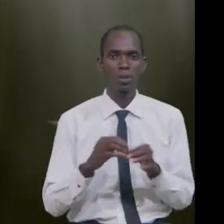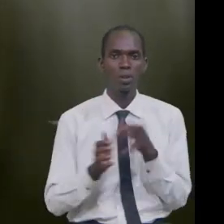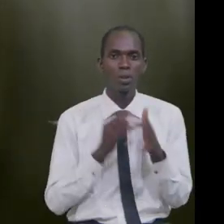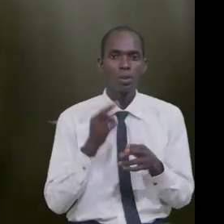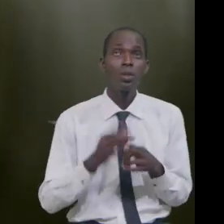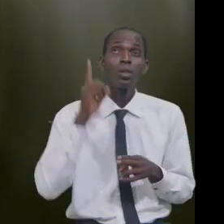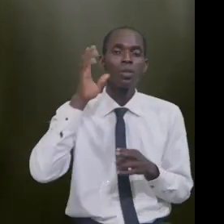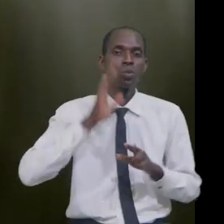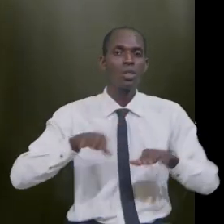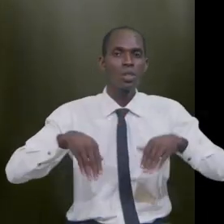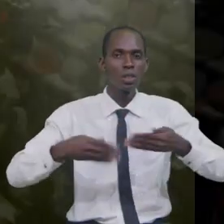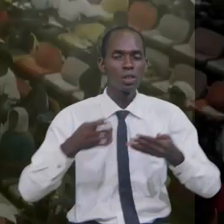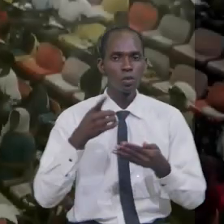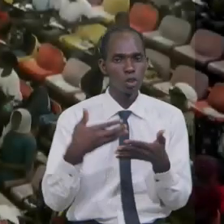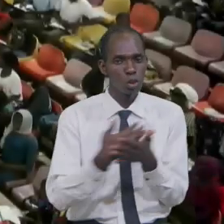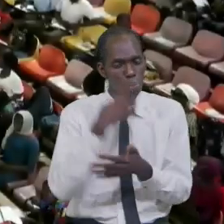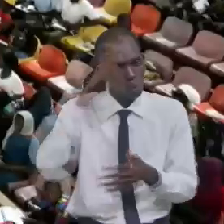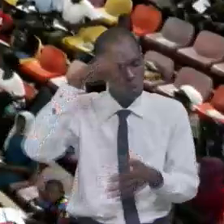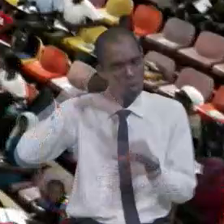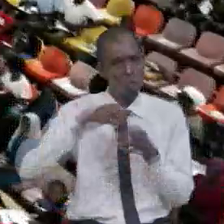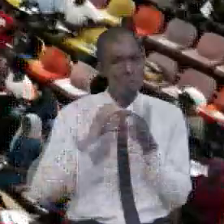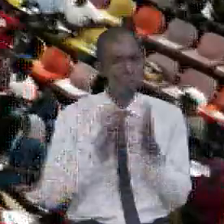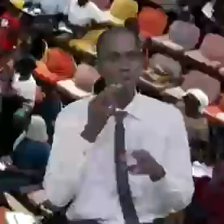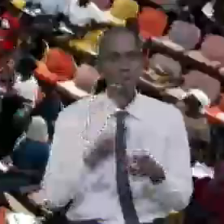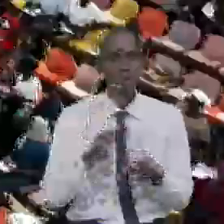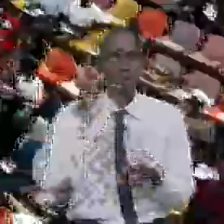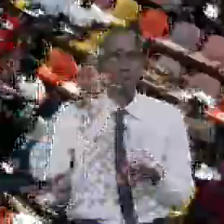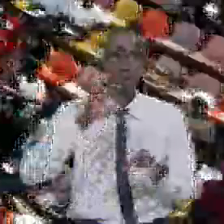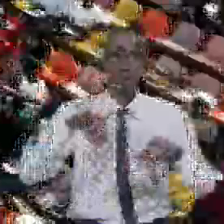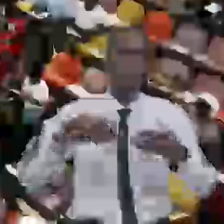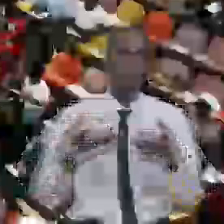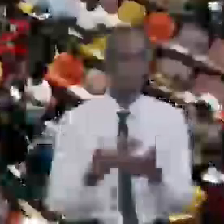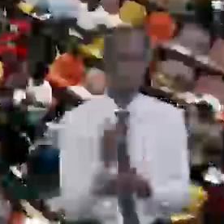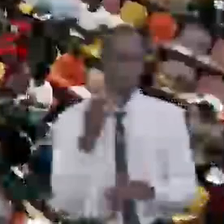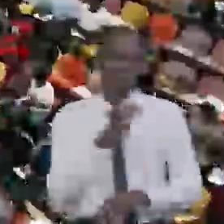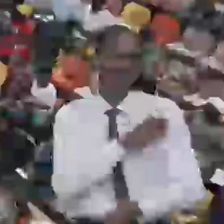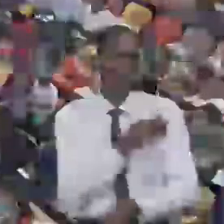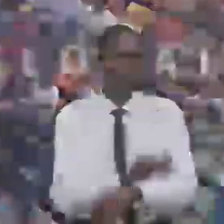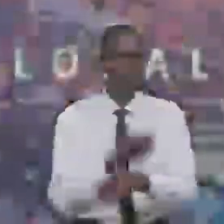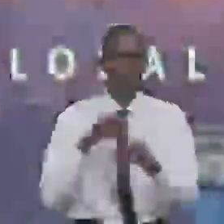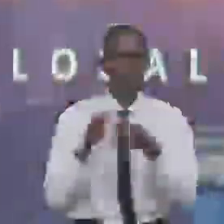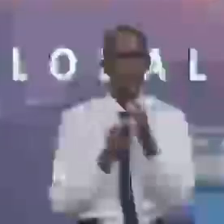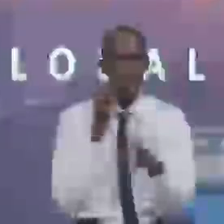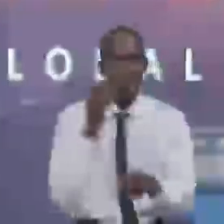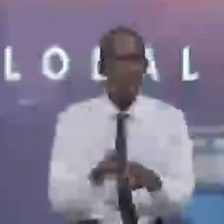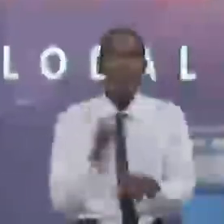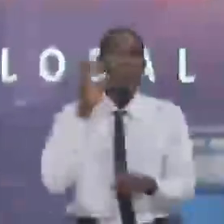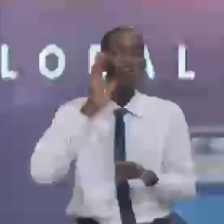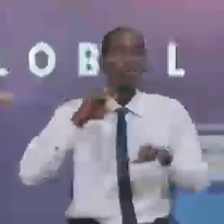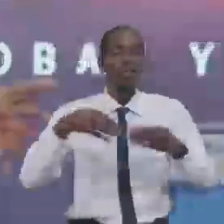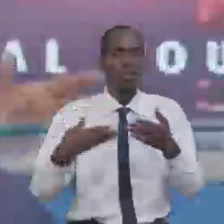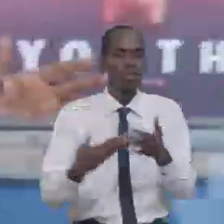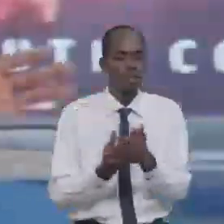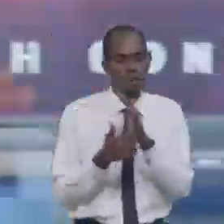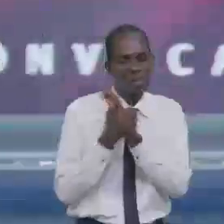you new wisdom. He's going to give you new energy. Is going to give you new skill,